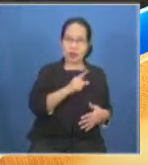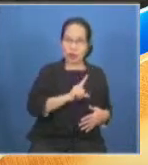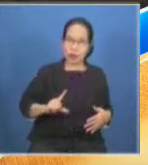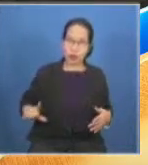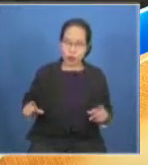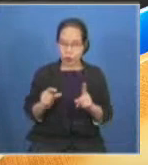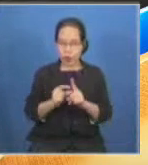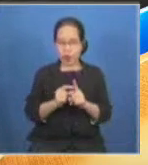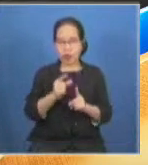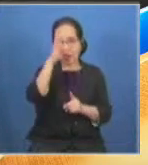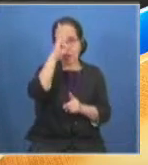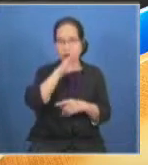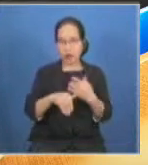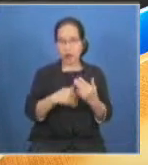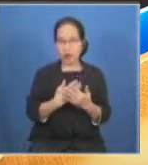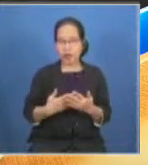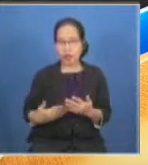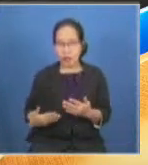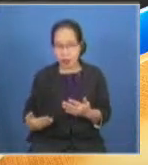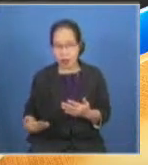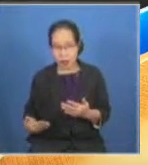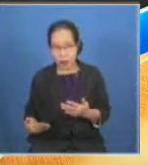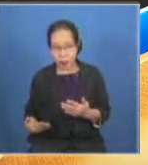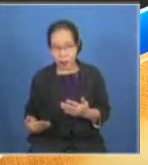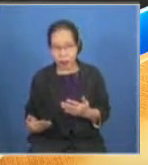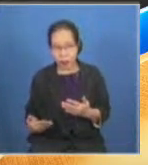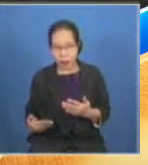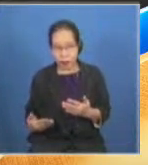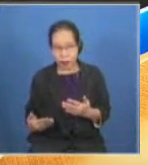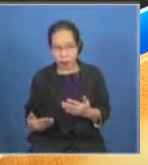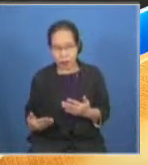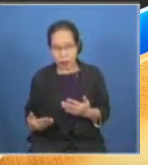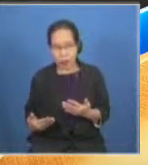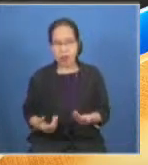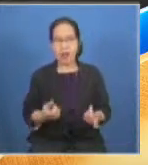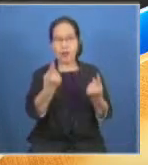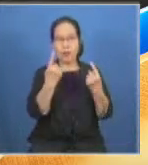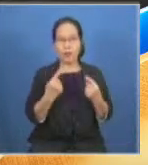So the Word of God says that all things